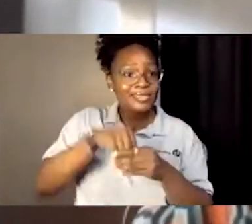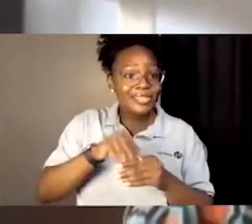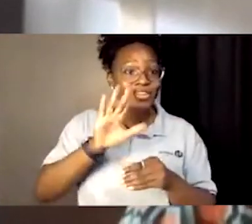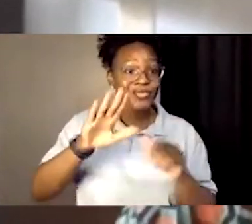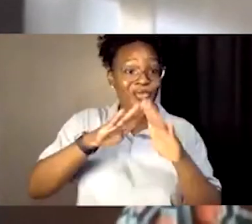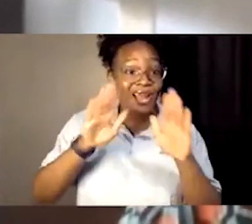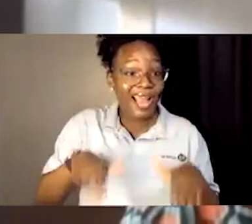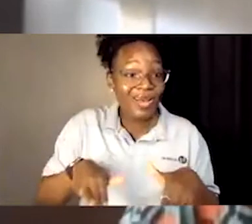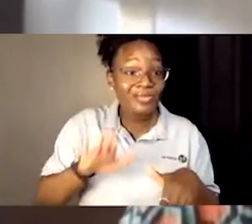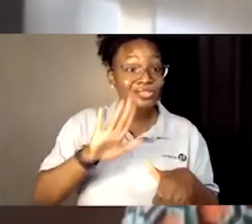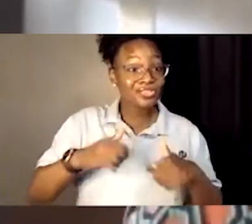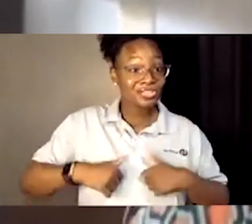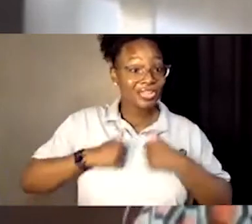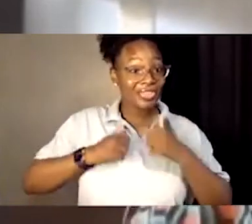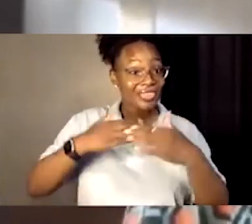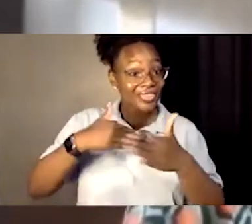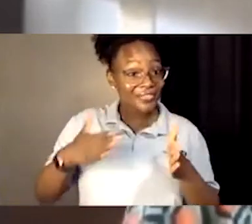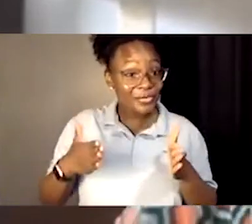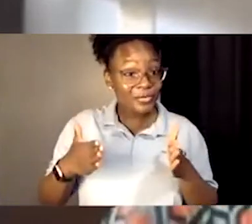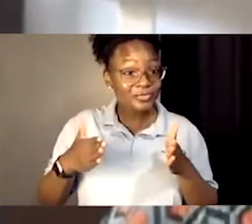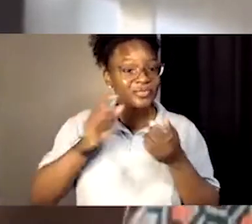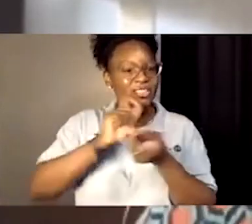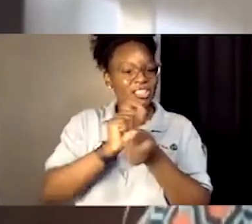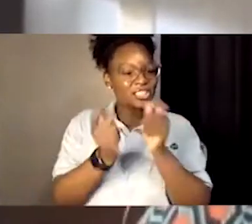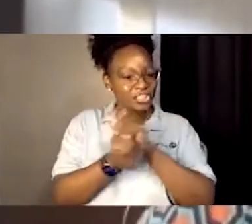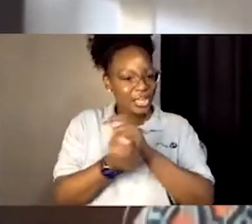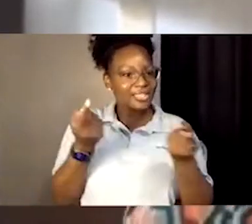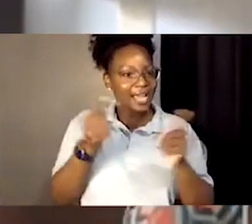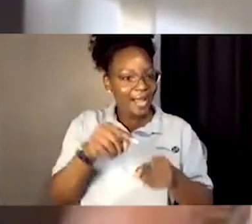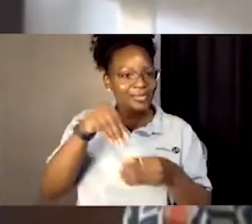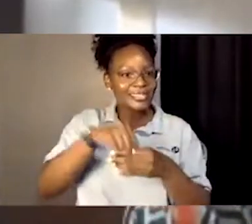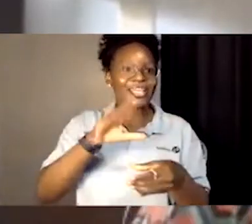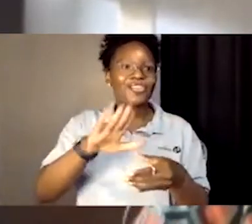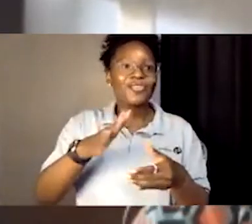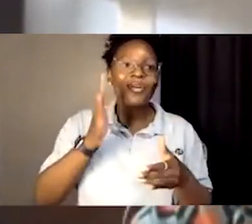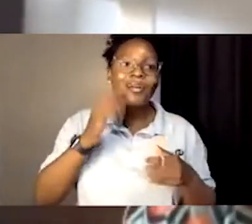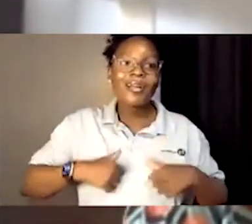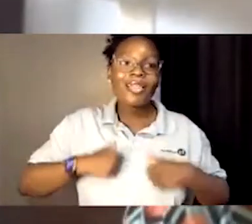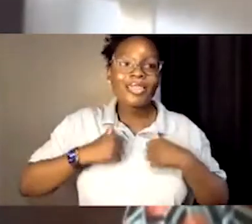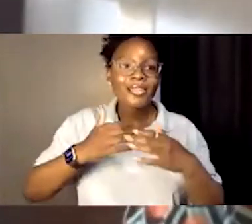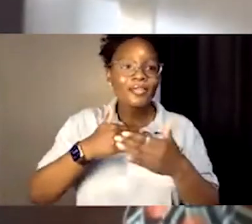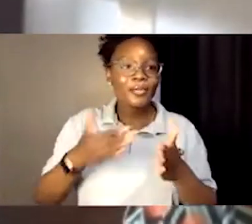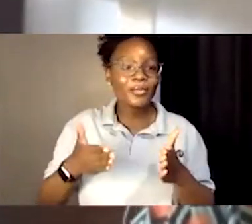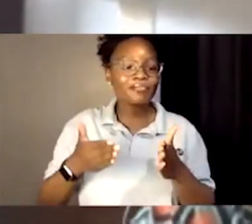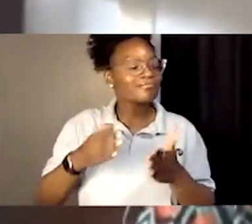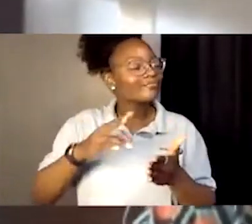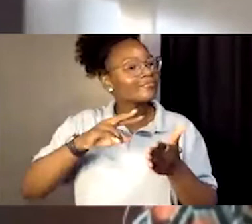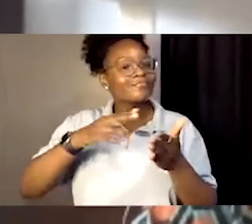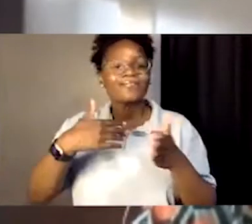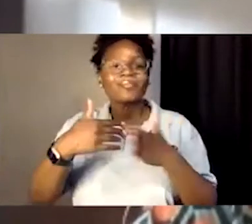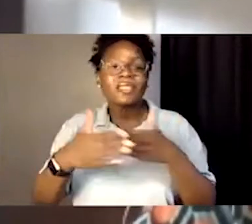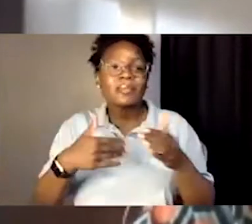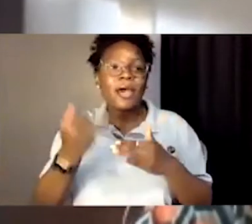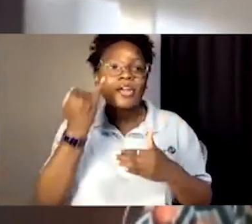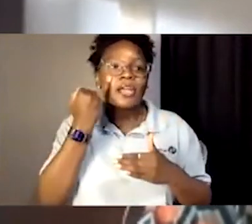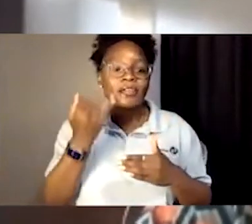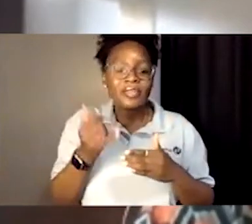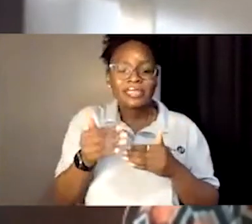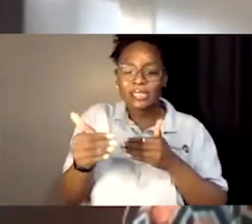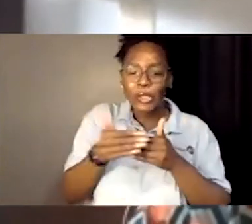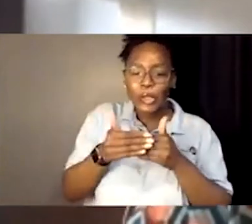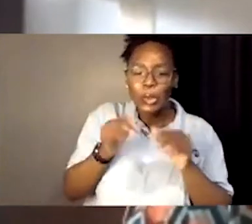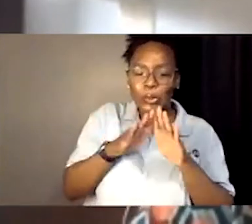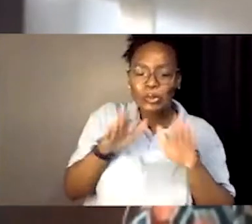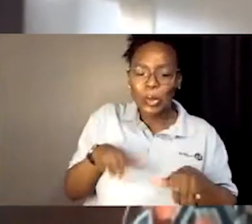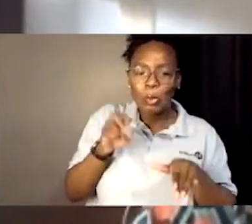room. And whether that change goes far and wide or is close to home, that's still really, really deep